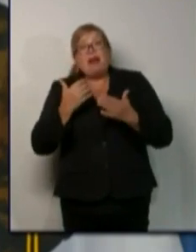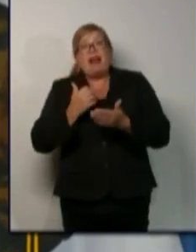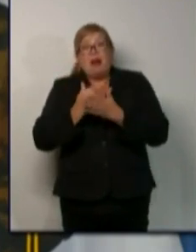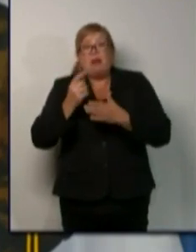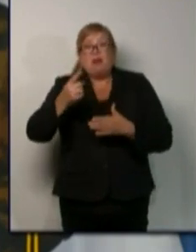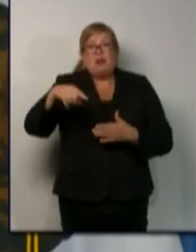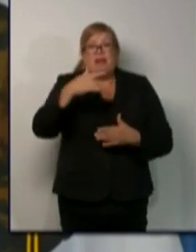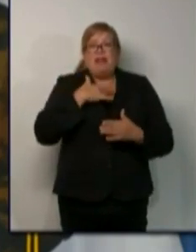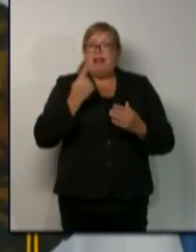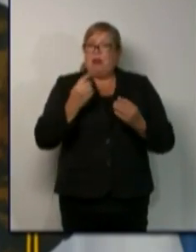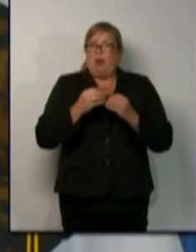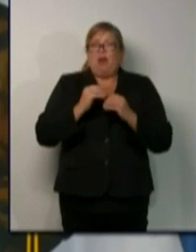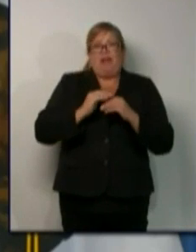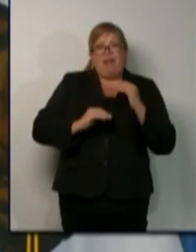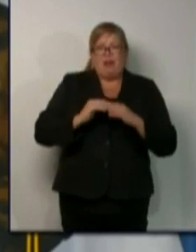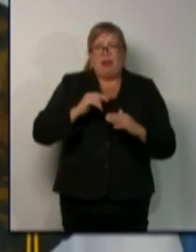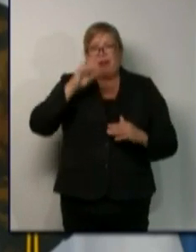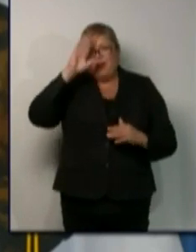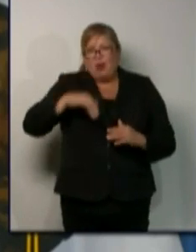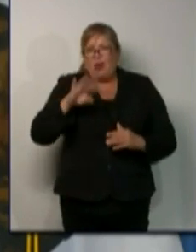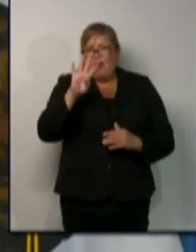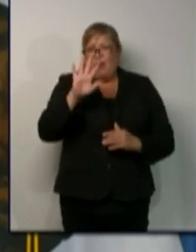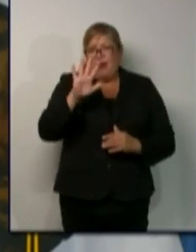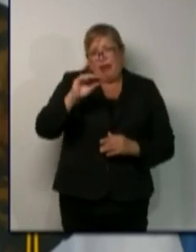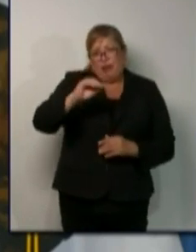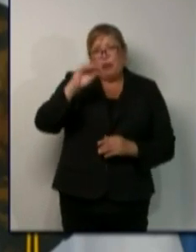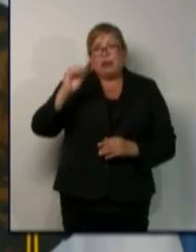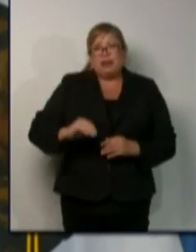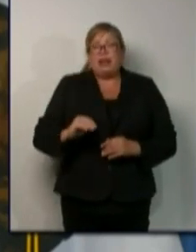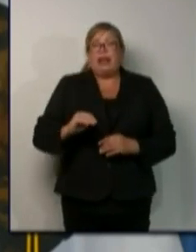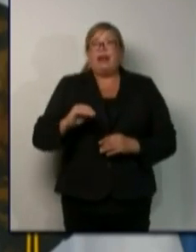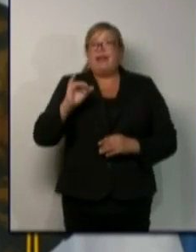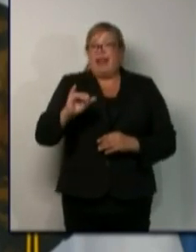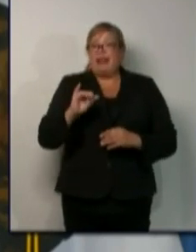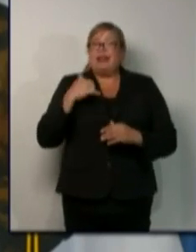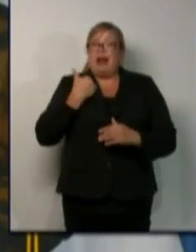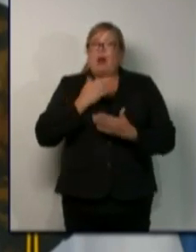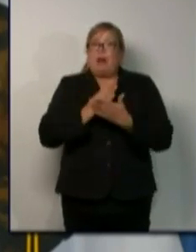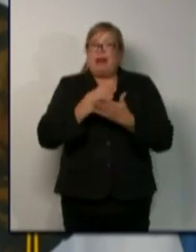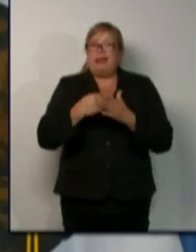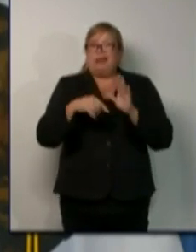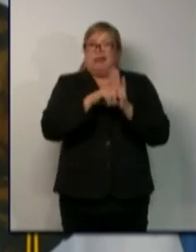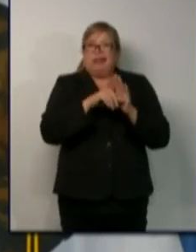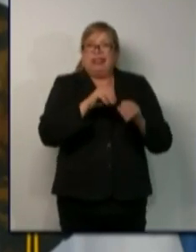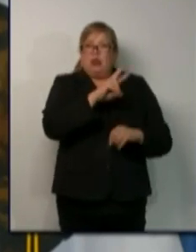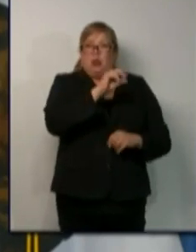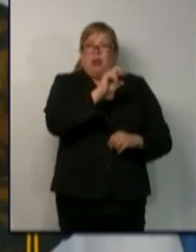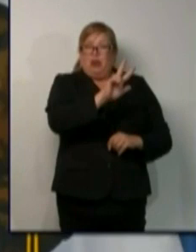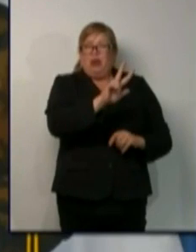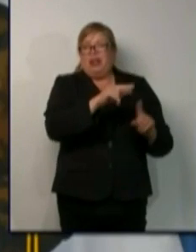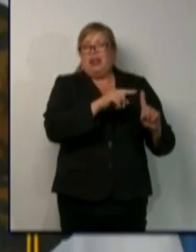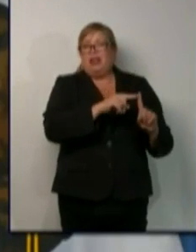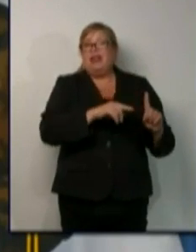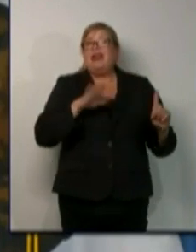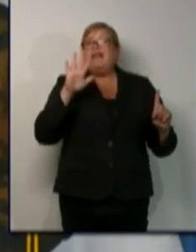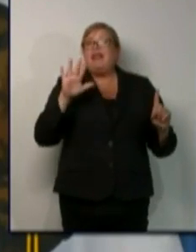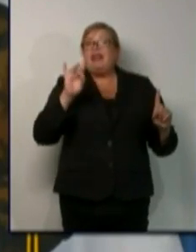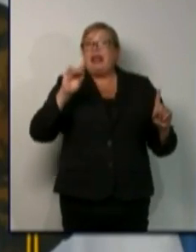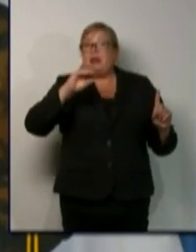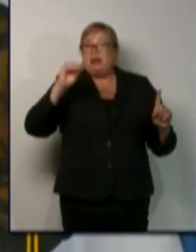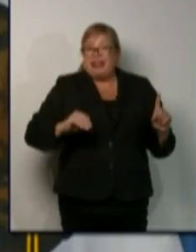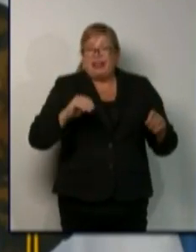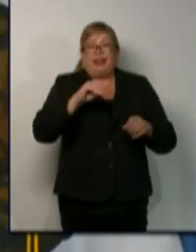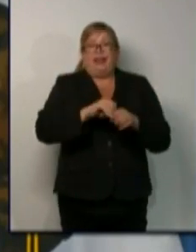those watching, roughly 45% was the budget shortfall in 2003, 58%